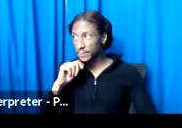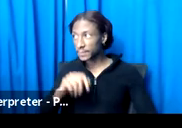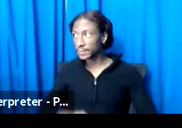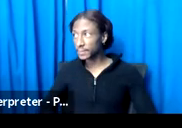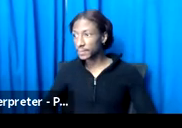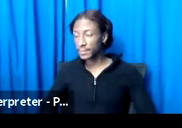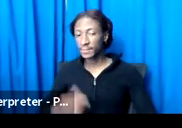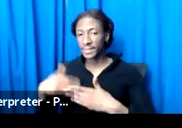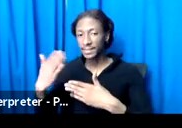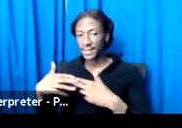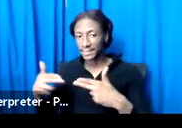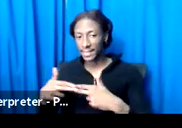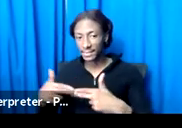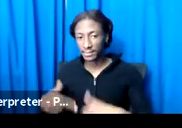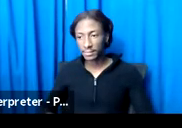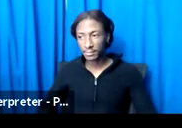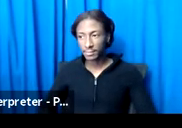The next slide, please.